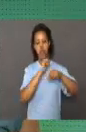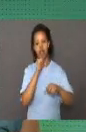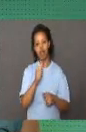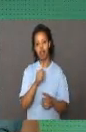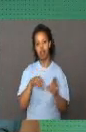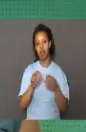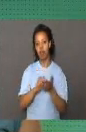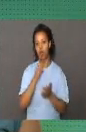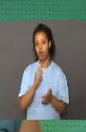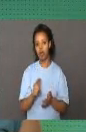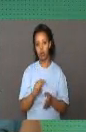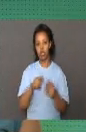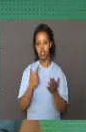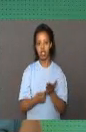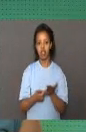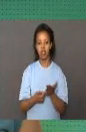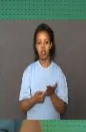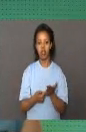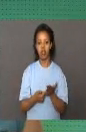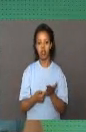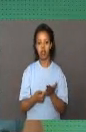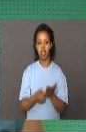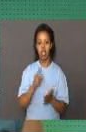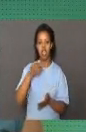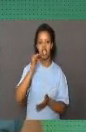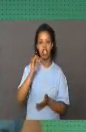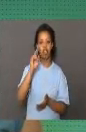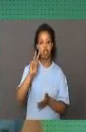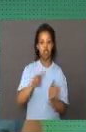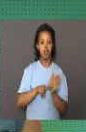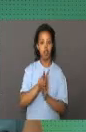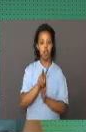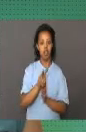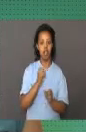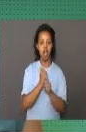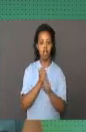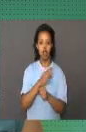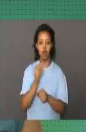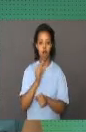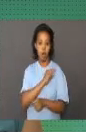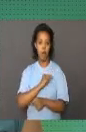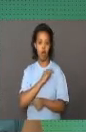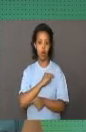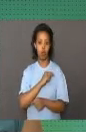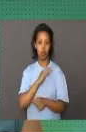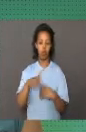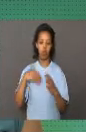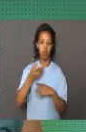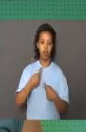You will learn more about the structure of the HIV virus later on in this